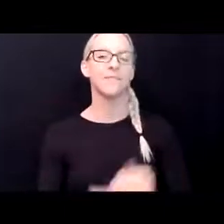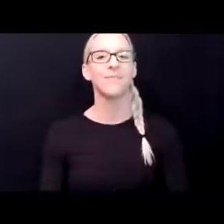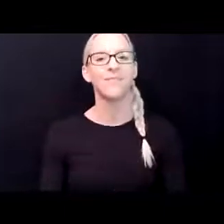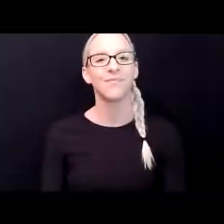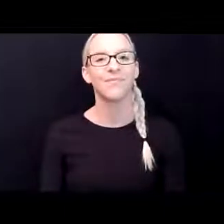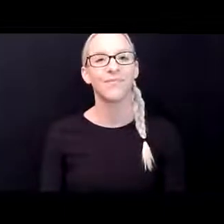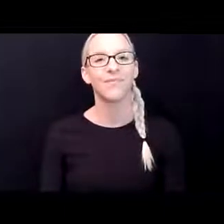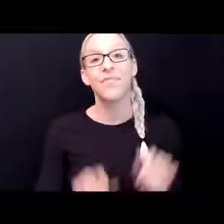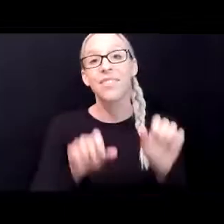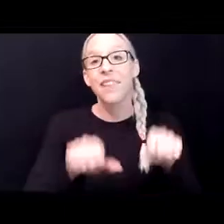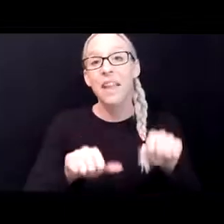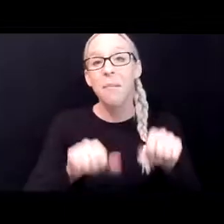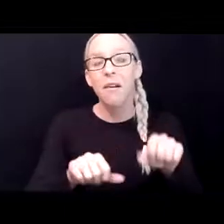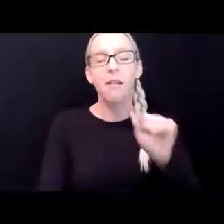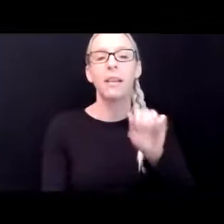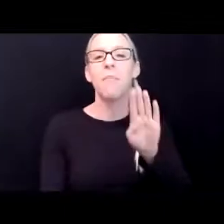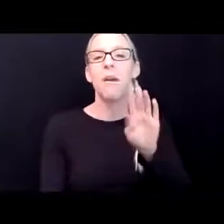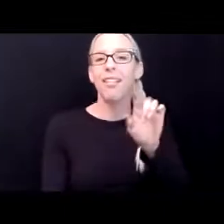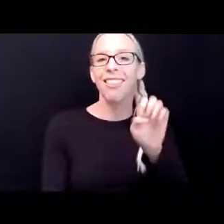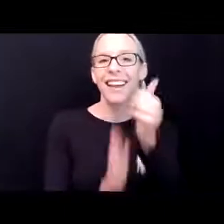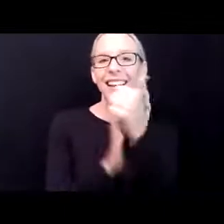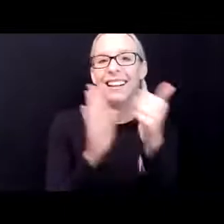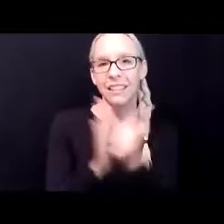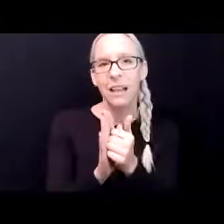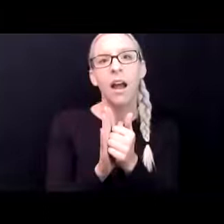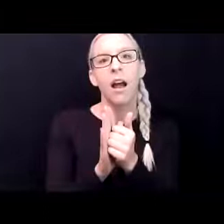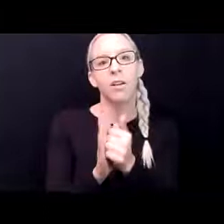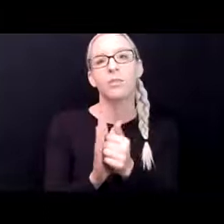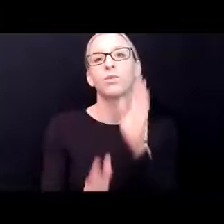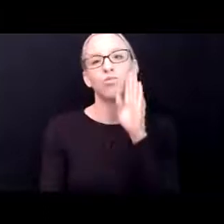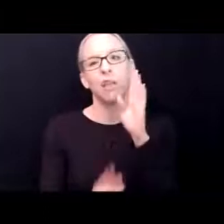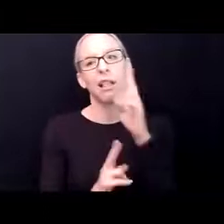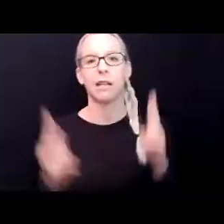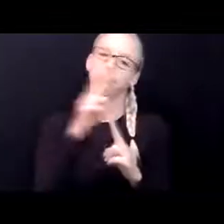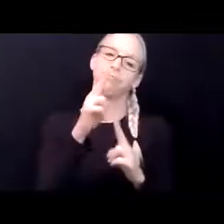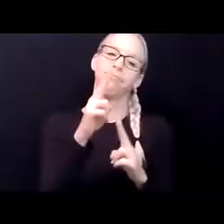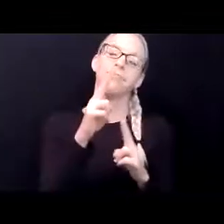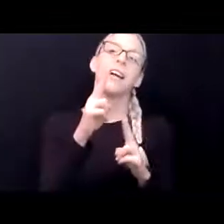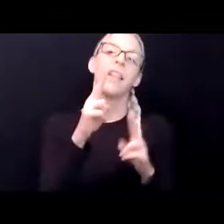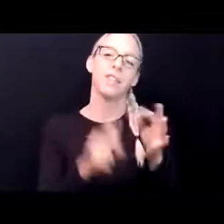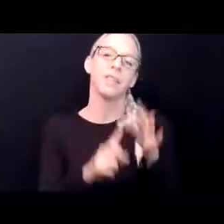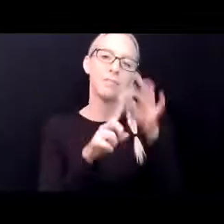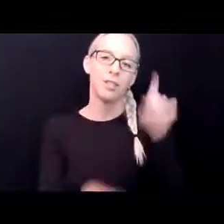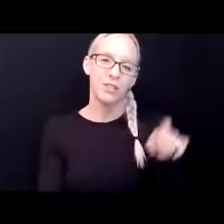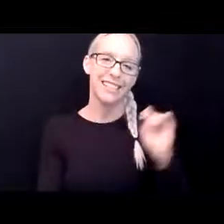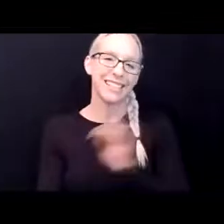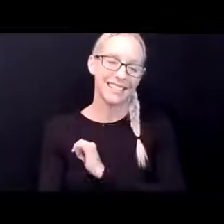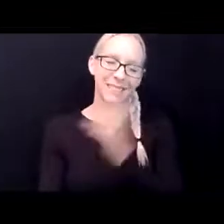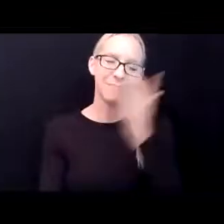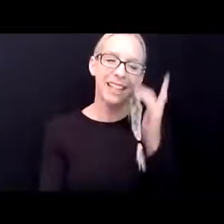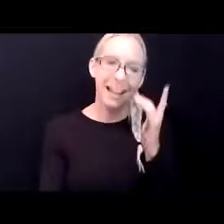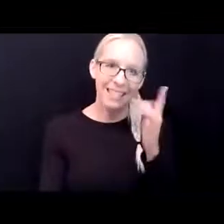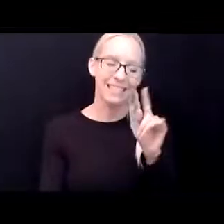Able accounts will always be able to beat the special needs trusts on, because of the tax-free growth.